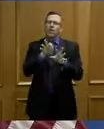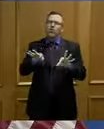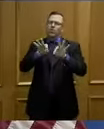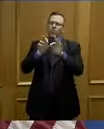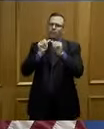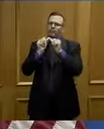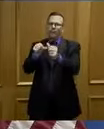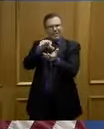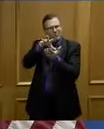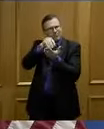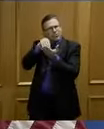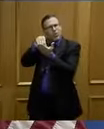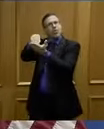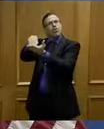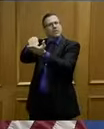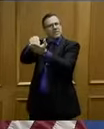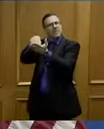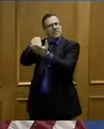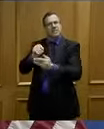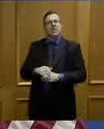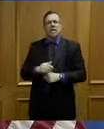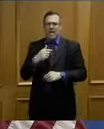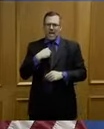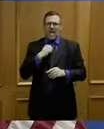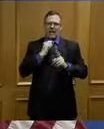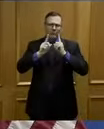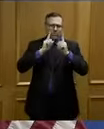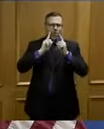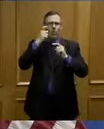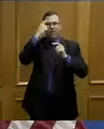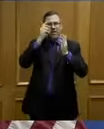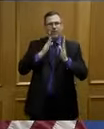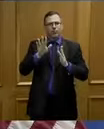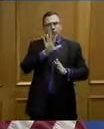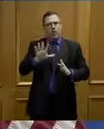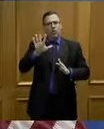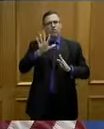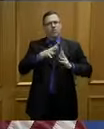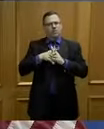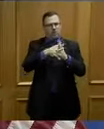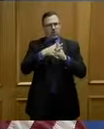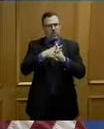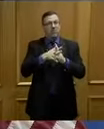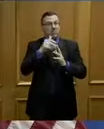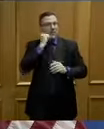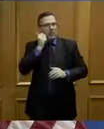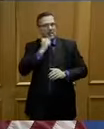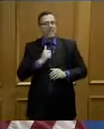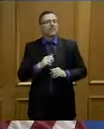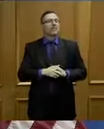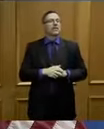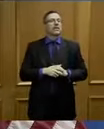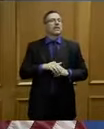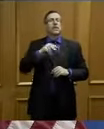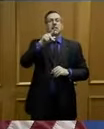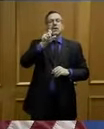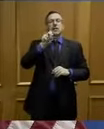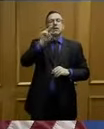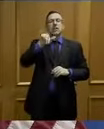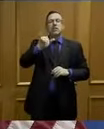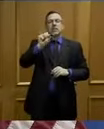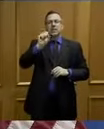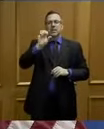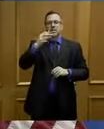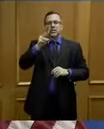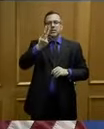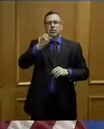other governors across the country, and I do that every day. And our Department of Education, our Commissioner Penny Schwinn,